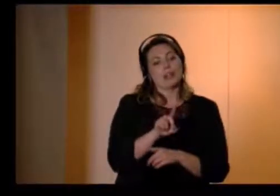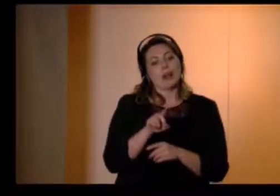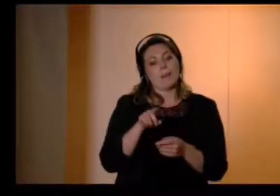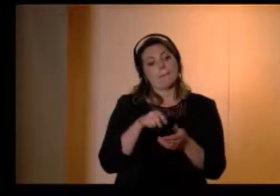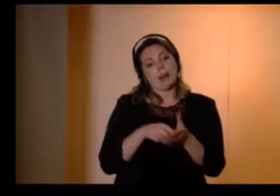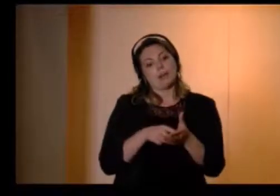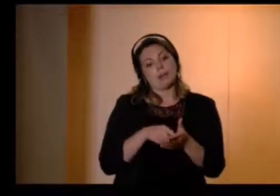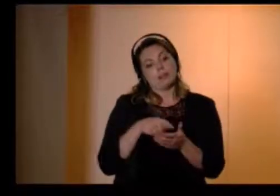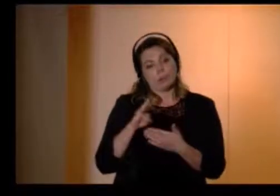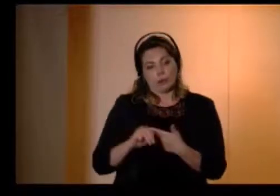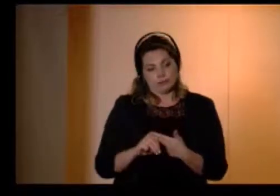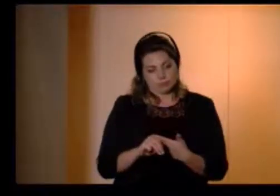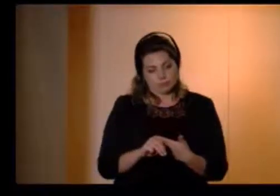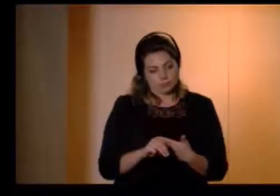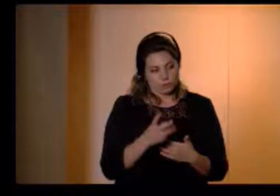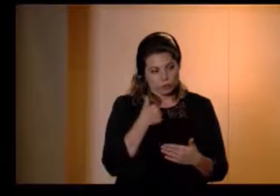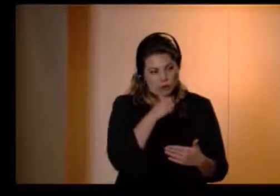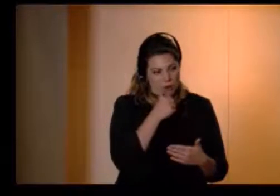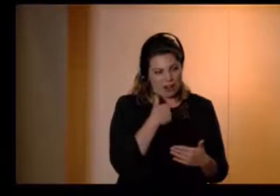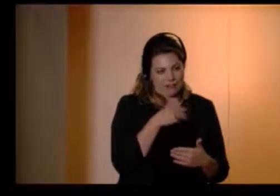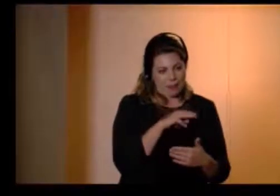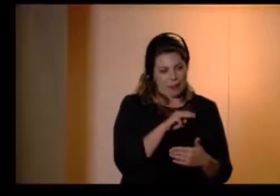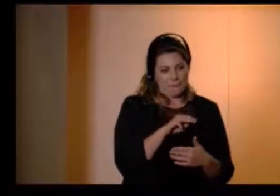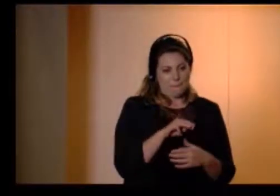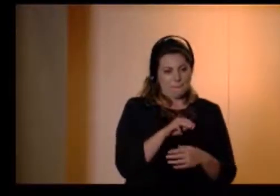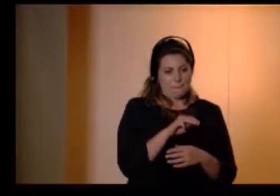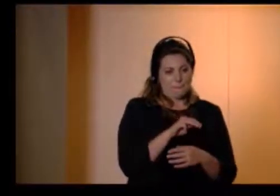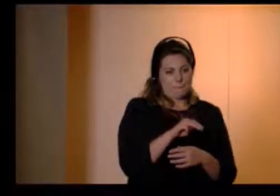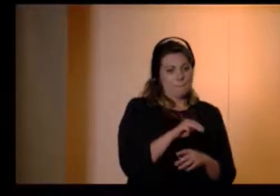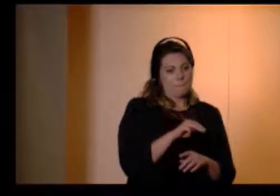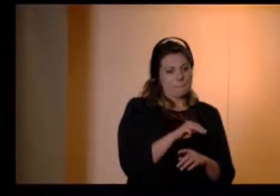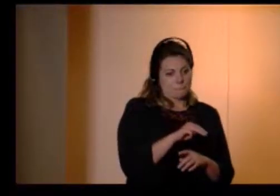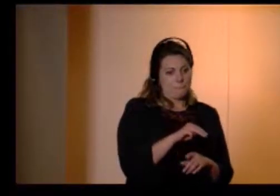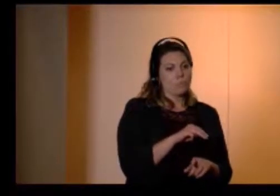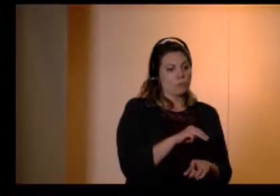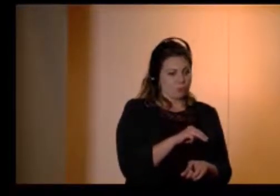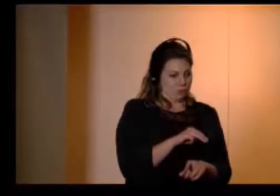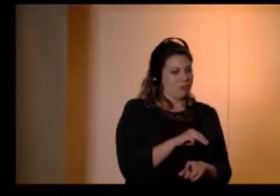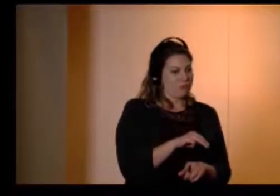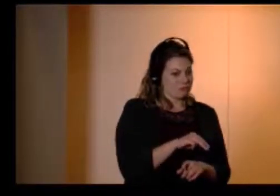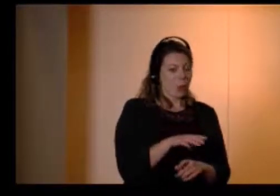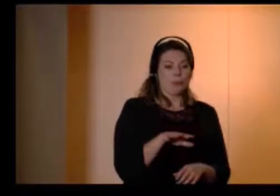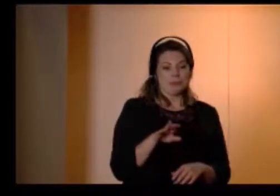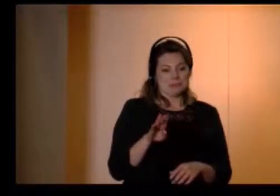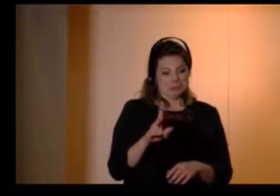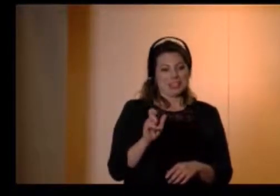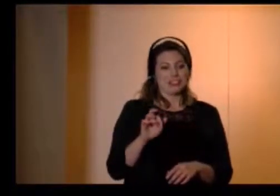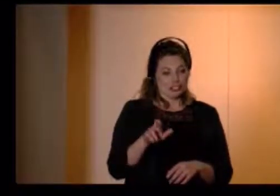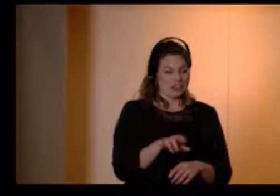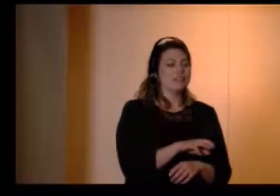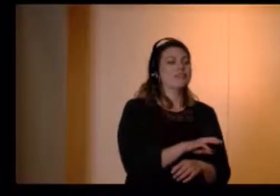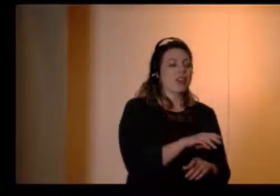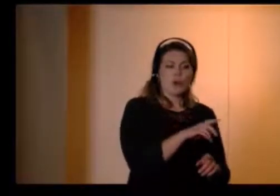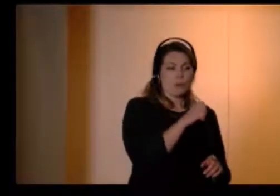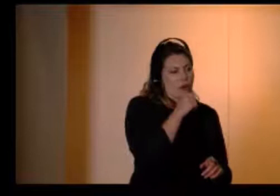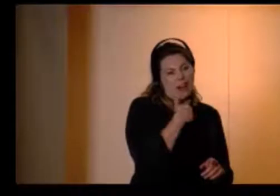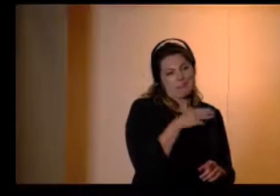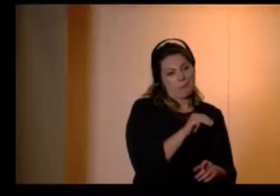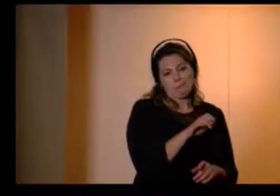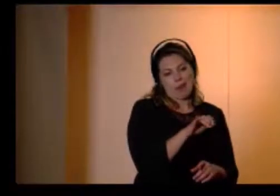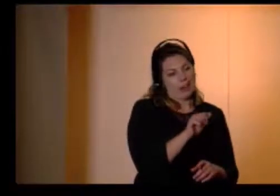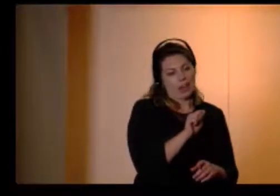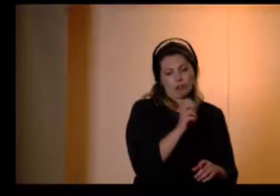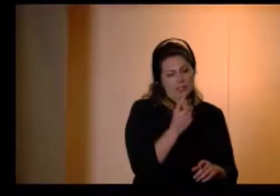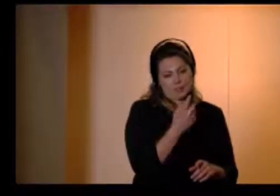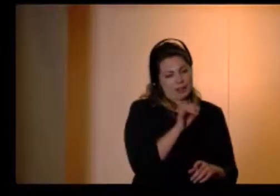have Maya or anything really fancy, but so we're going on a budget, but all our scripts are open source. So here's an